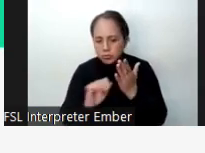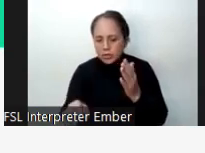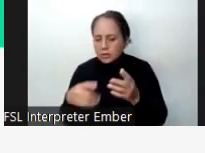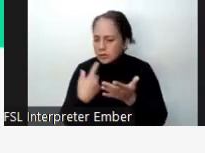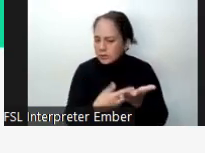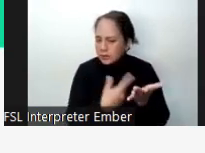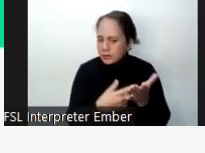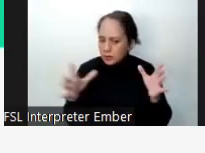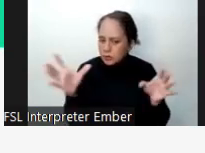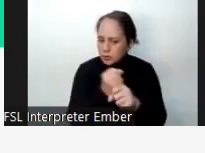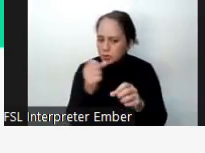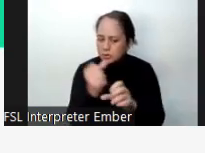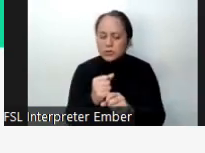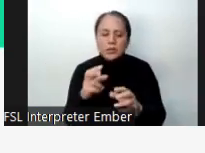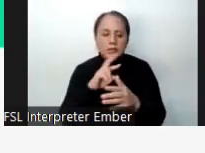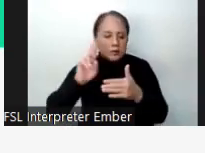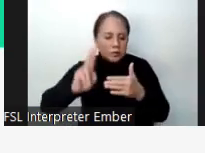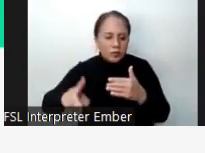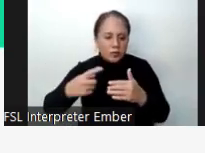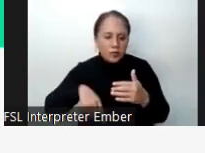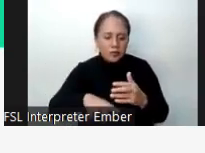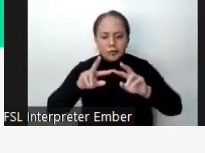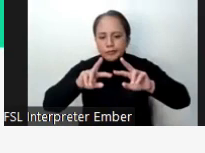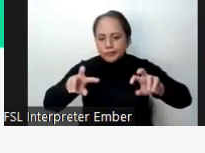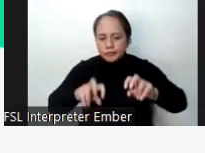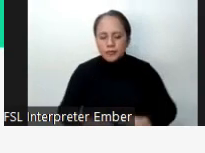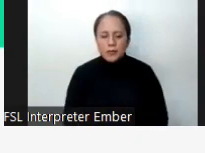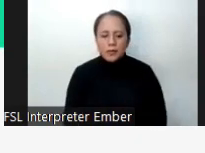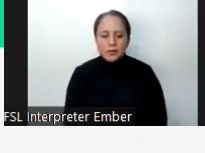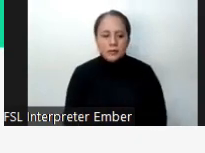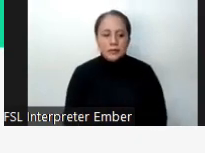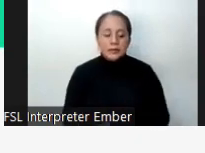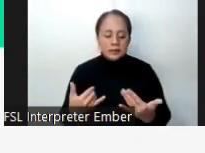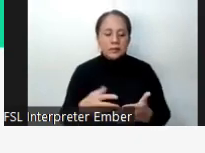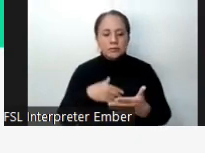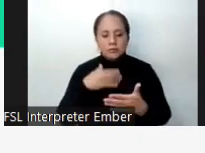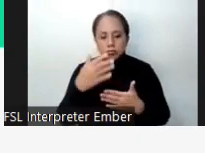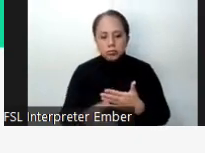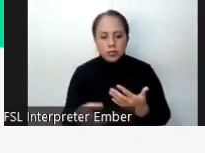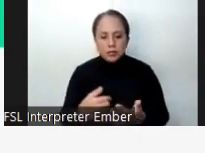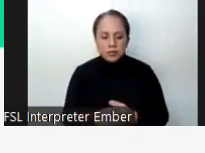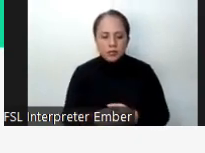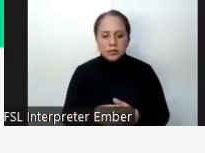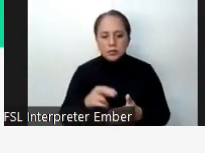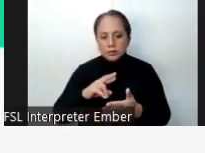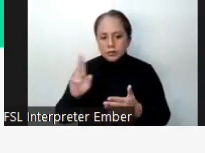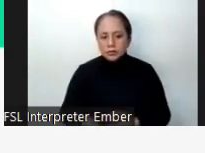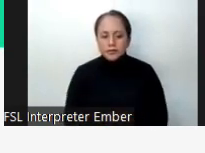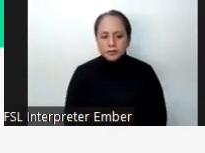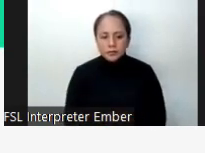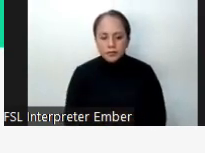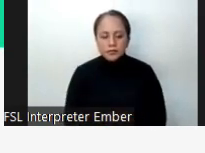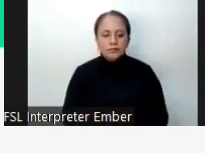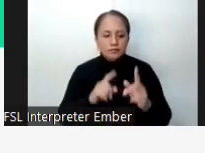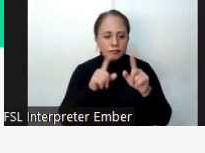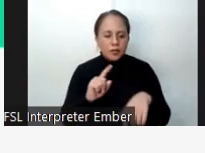and synthesize the results of our analysis. So now we proceed to the results. So to